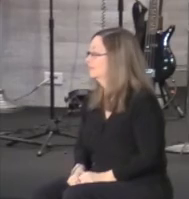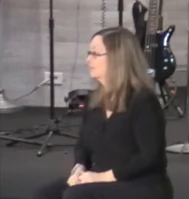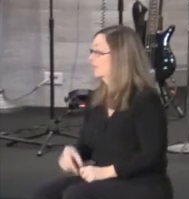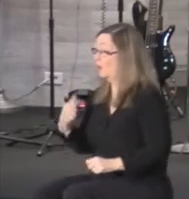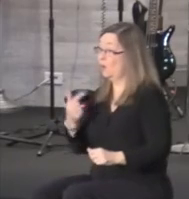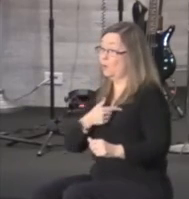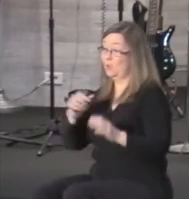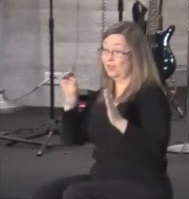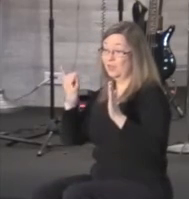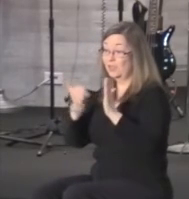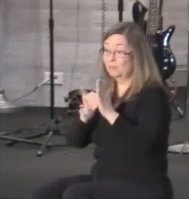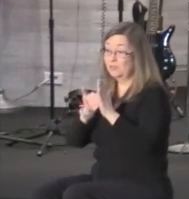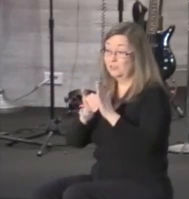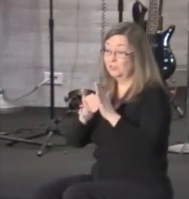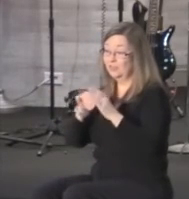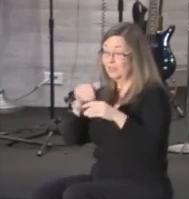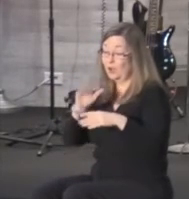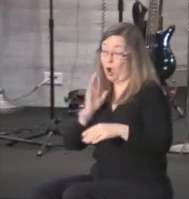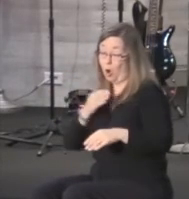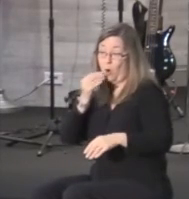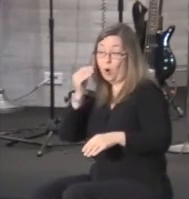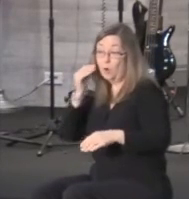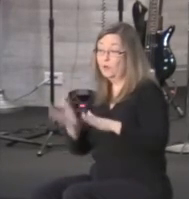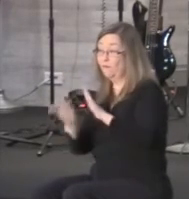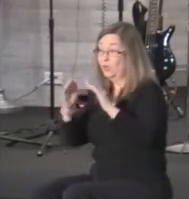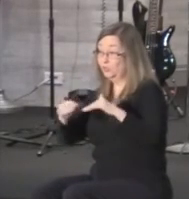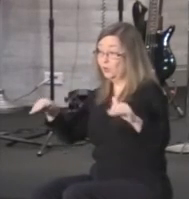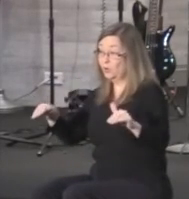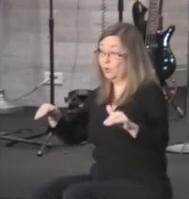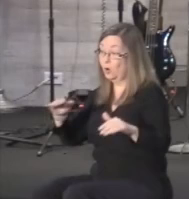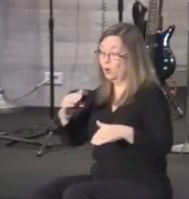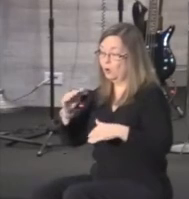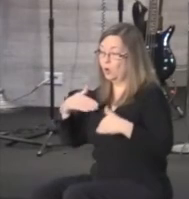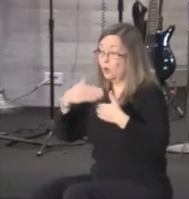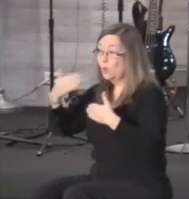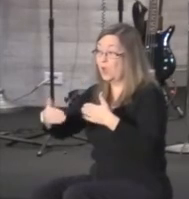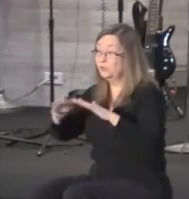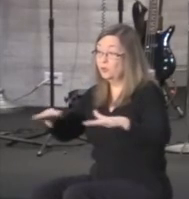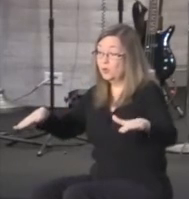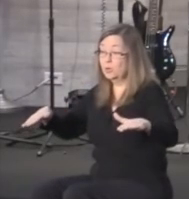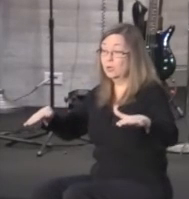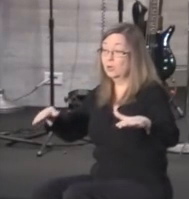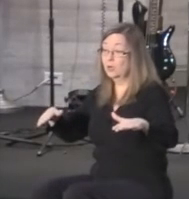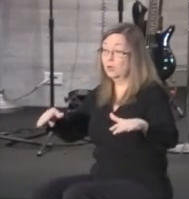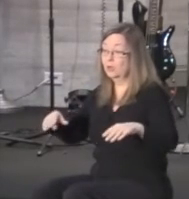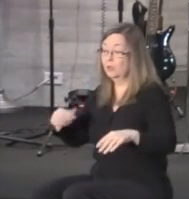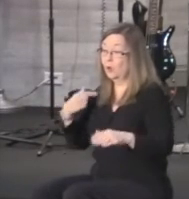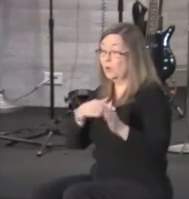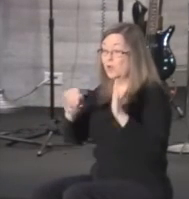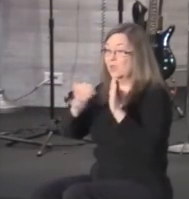Are we an image at home, in front of our children, in front of our grandchildren, Are we an image at